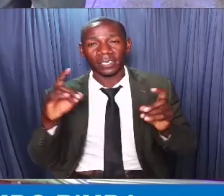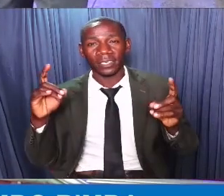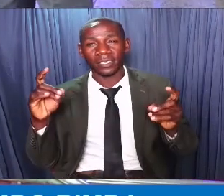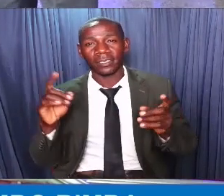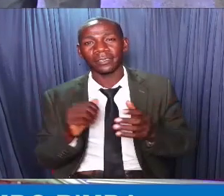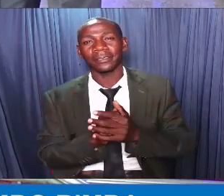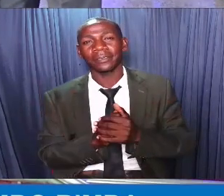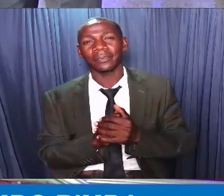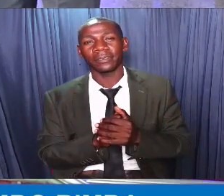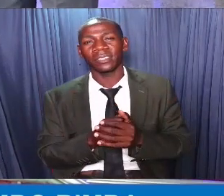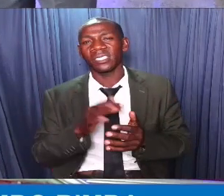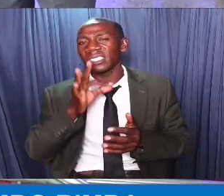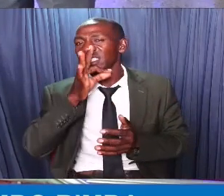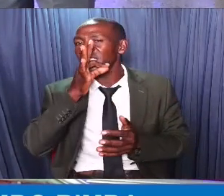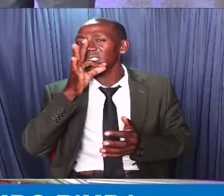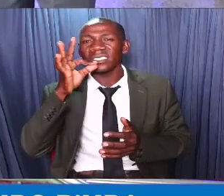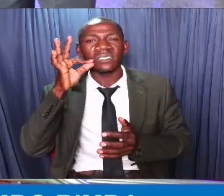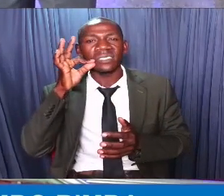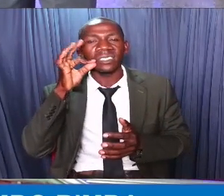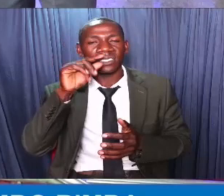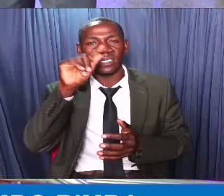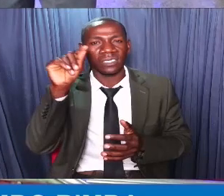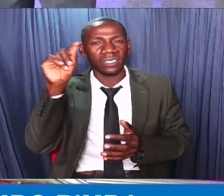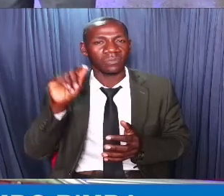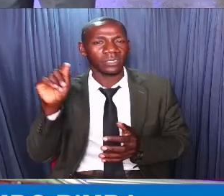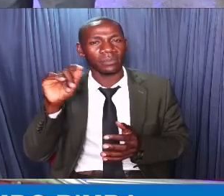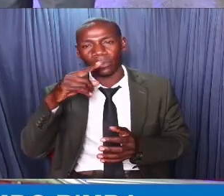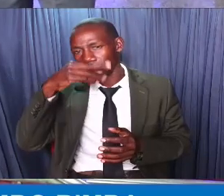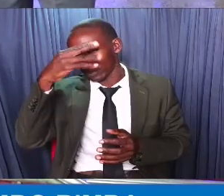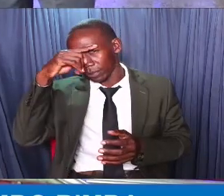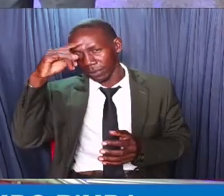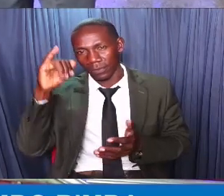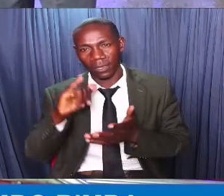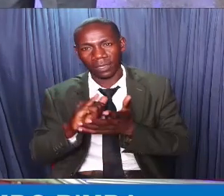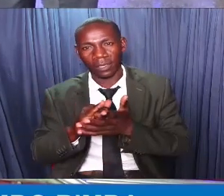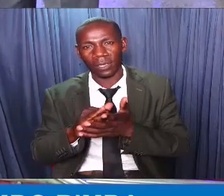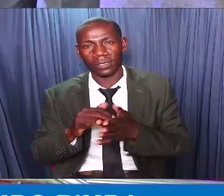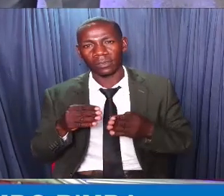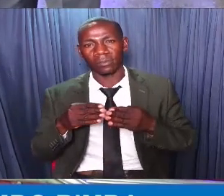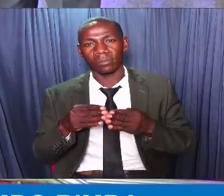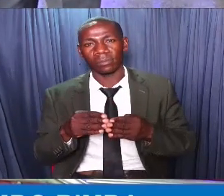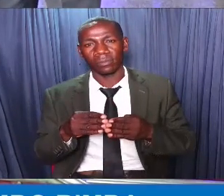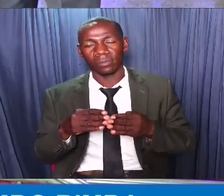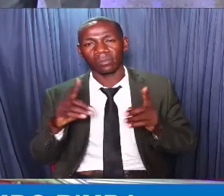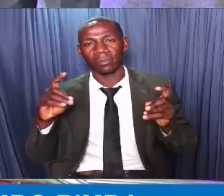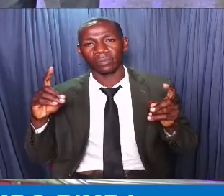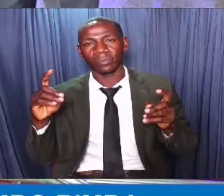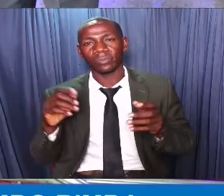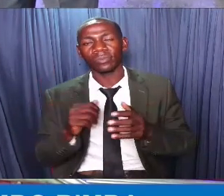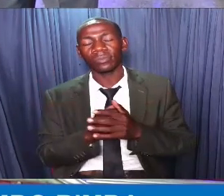sin. Magonjwa 99% ni kwa ajili ya dhambi. 99% of sicknesses are caused by adultery.